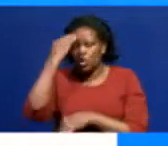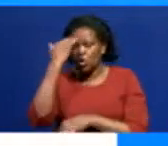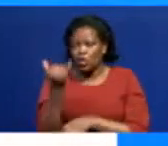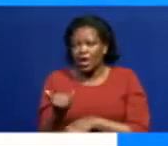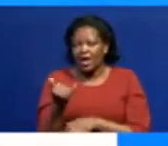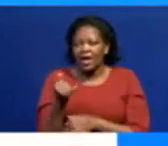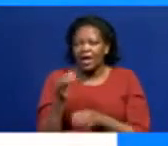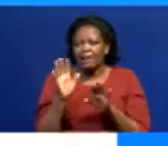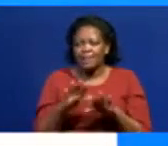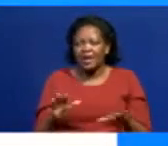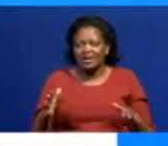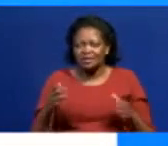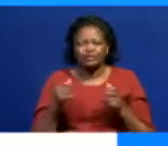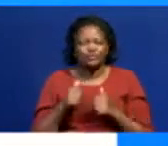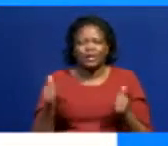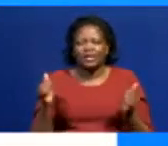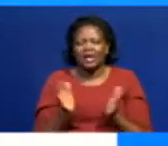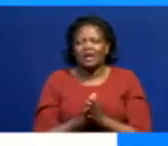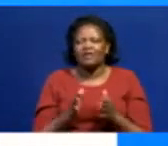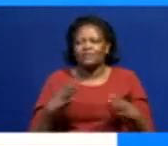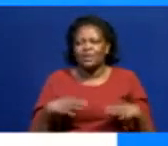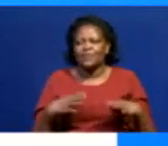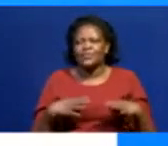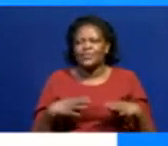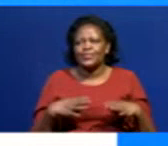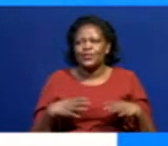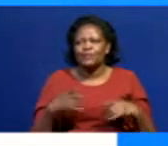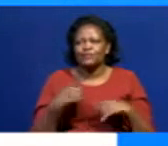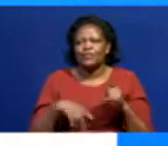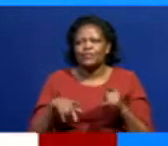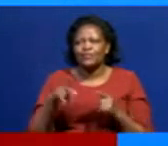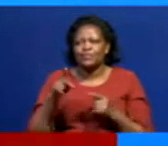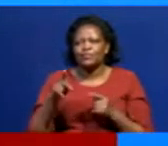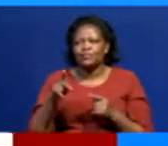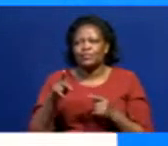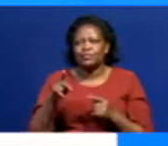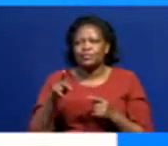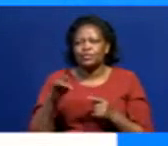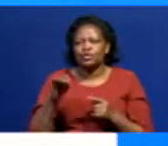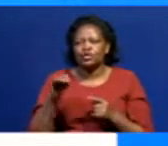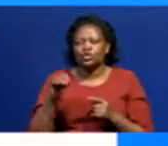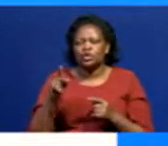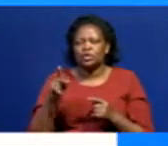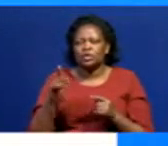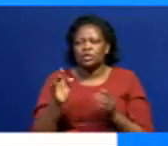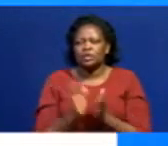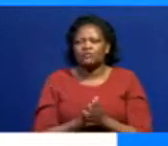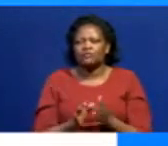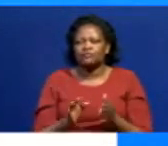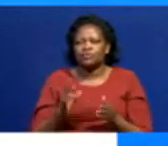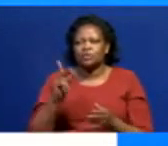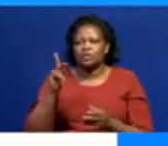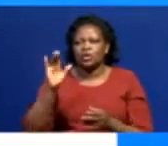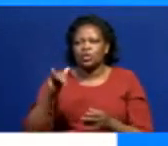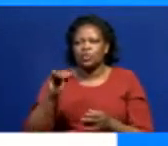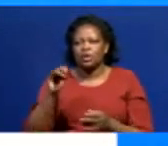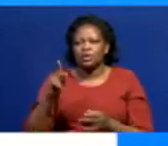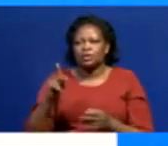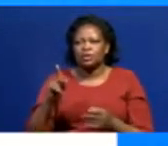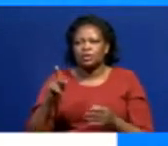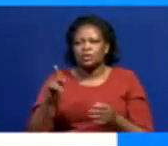soko na kuna watu wanaitwa Kyosk wenye wametuganiza na soko